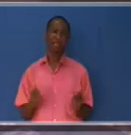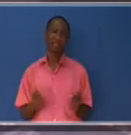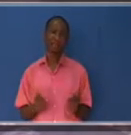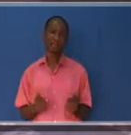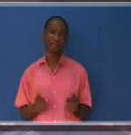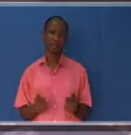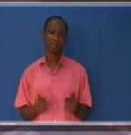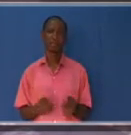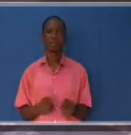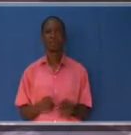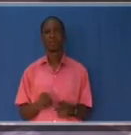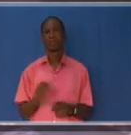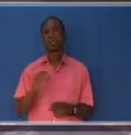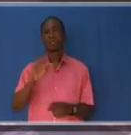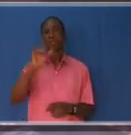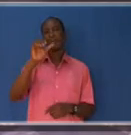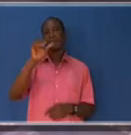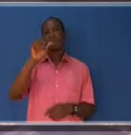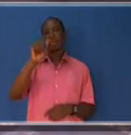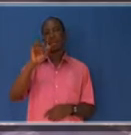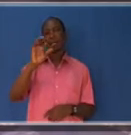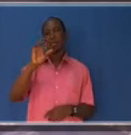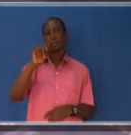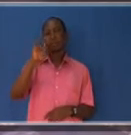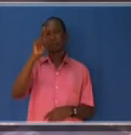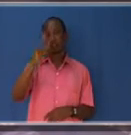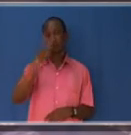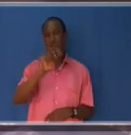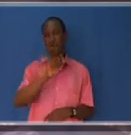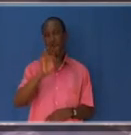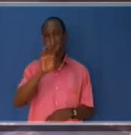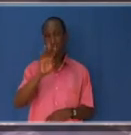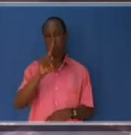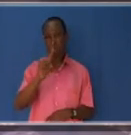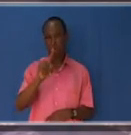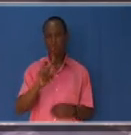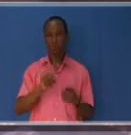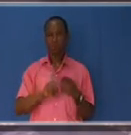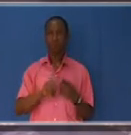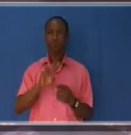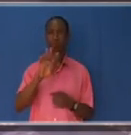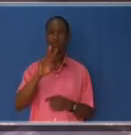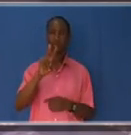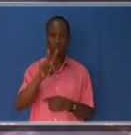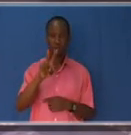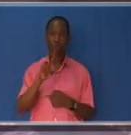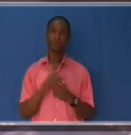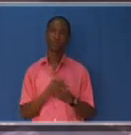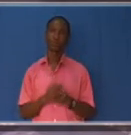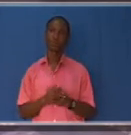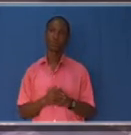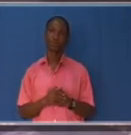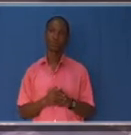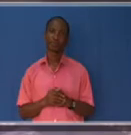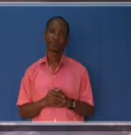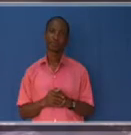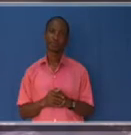Acts chapter 2, verses 41 and 42. Acts